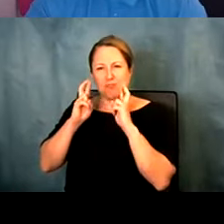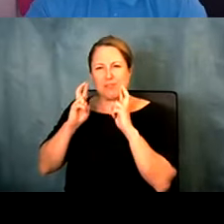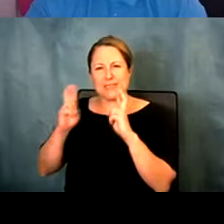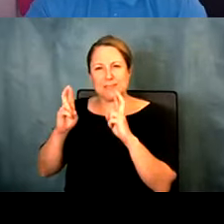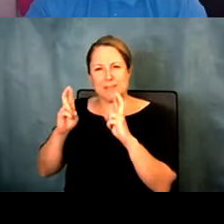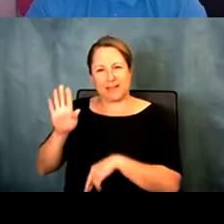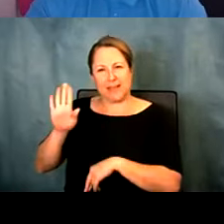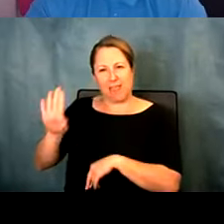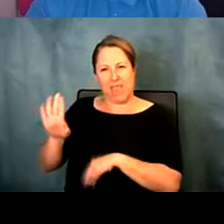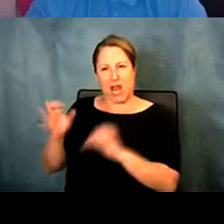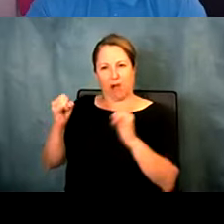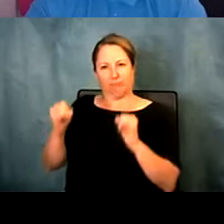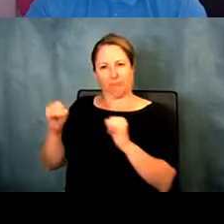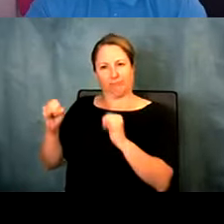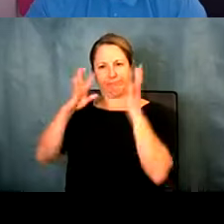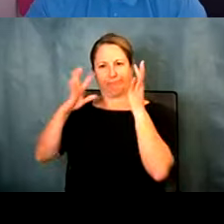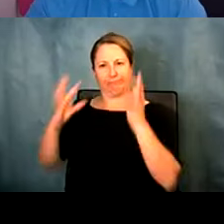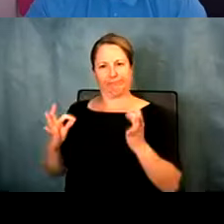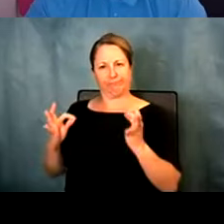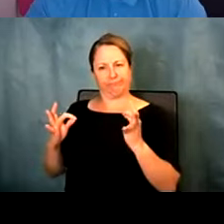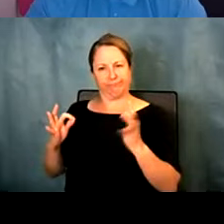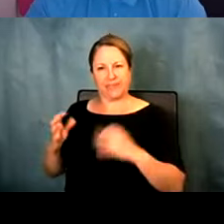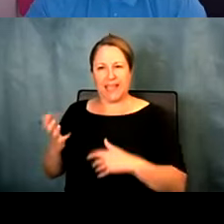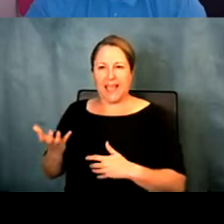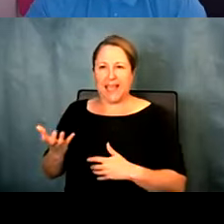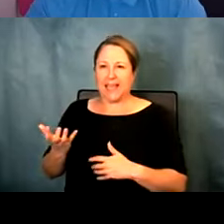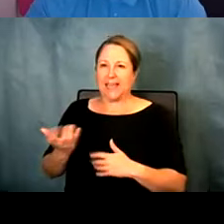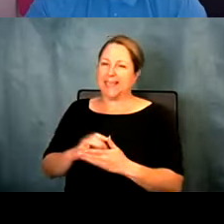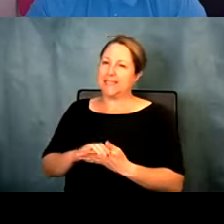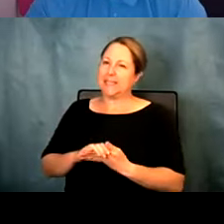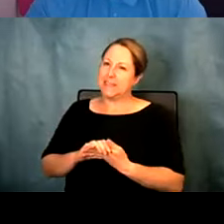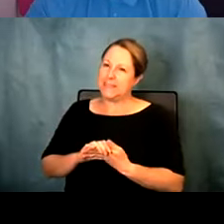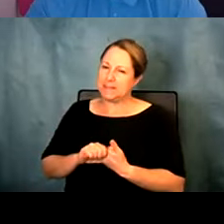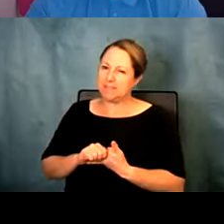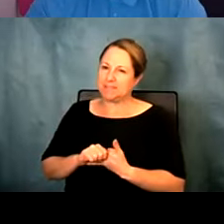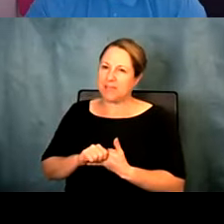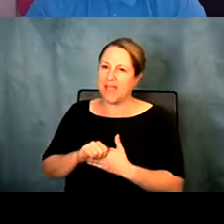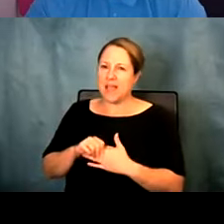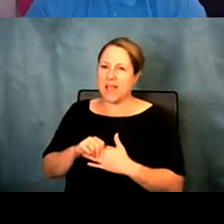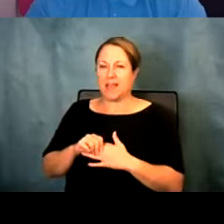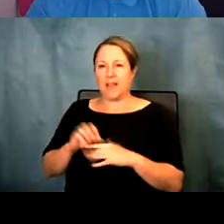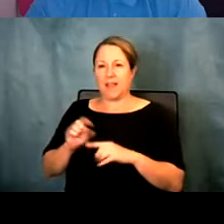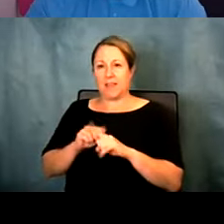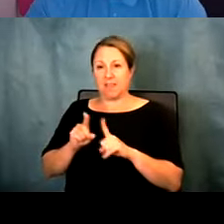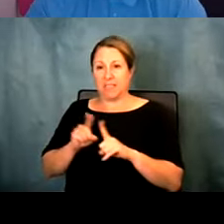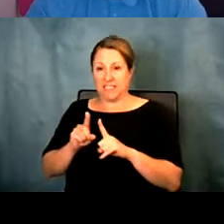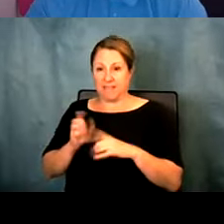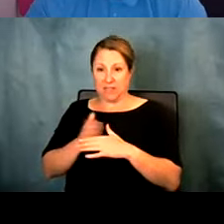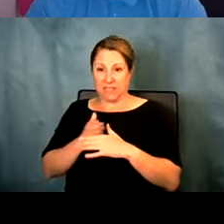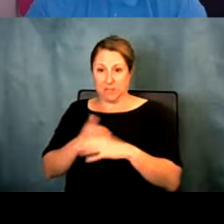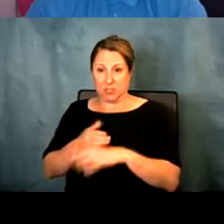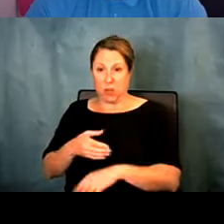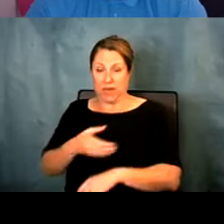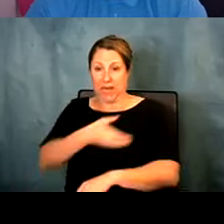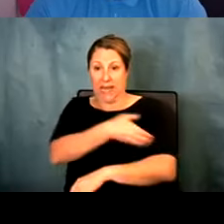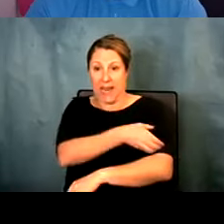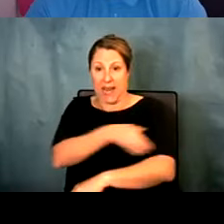autonomy of the person making the decision. It's really subtle, the difference between empowering